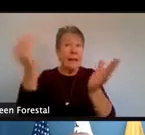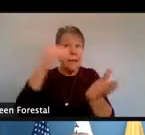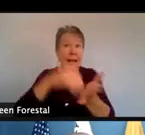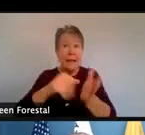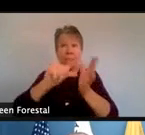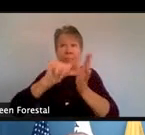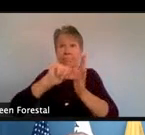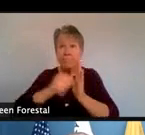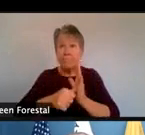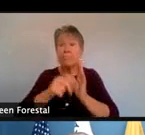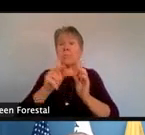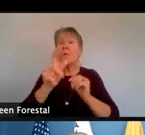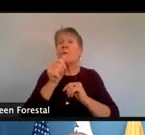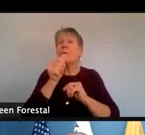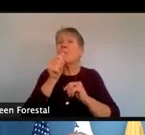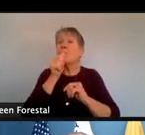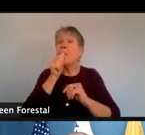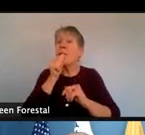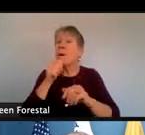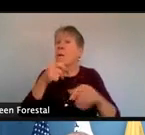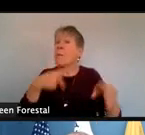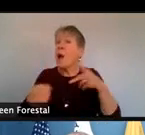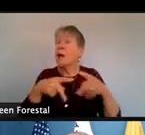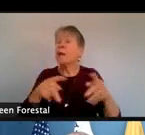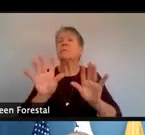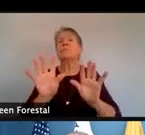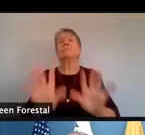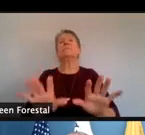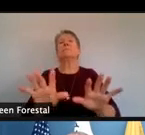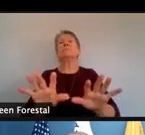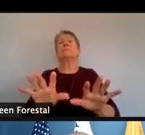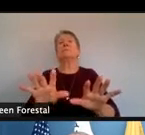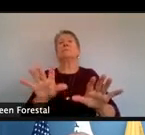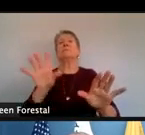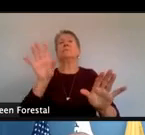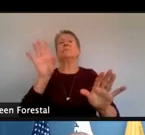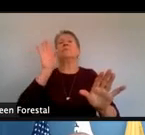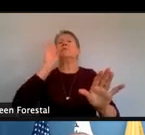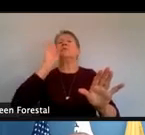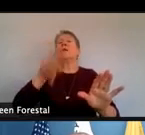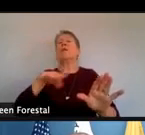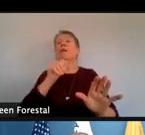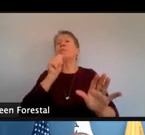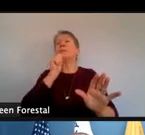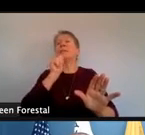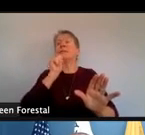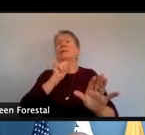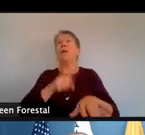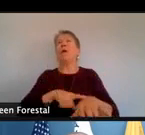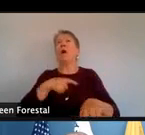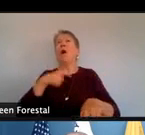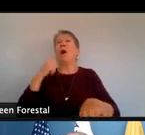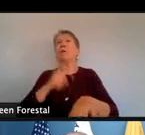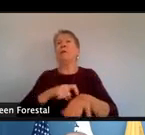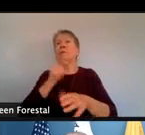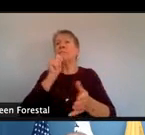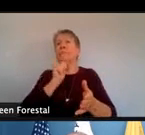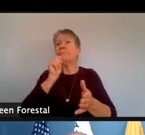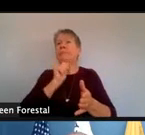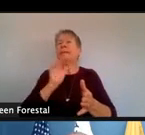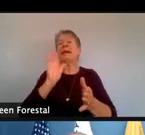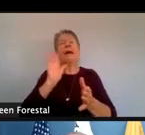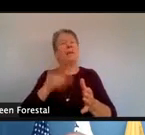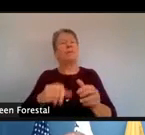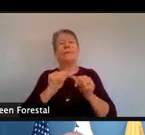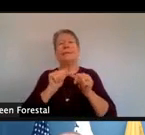It's battling through that fatigue. It's, face coverings, it's social